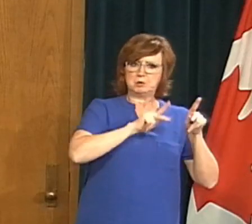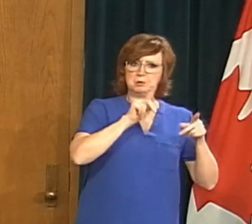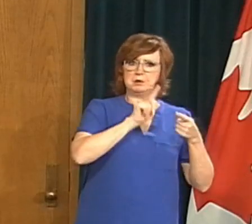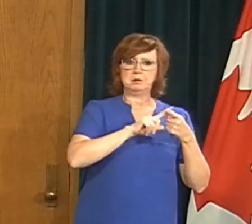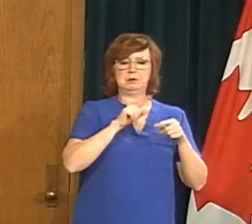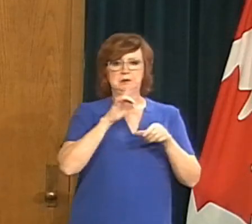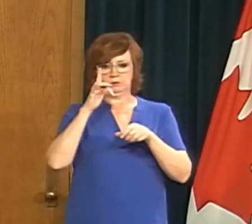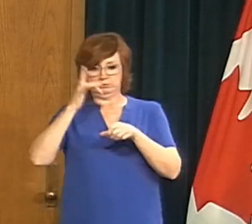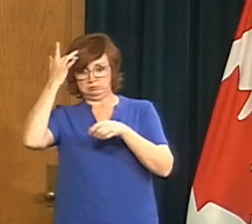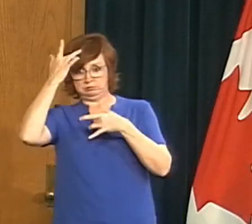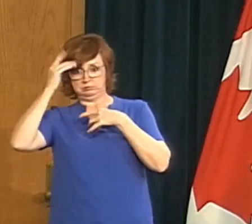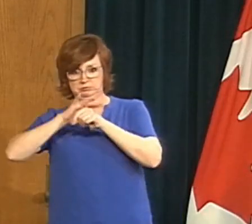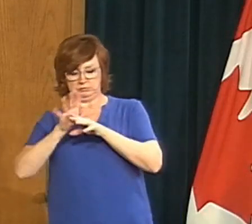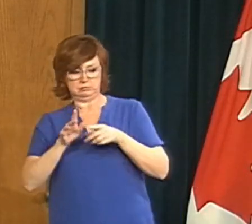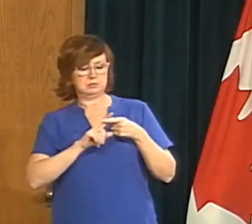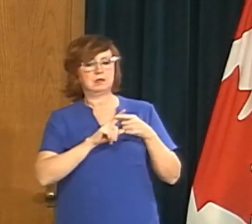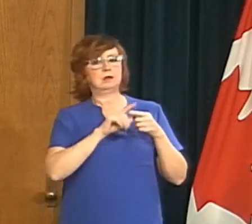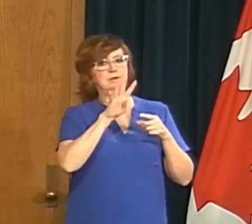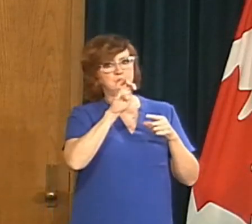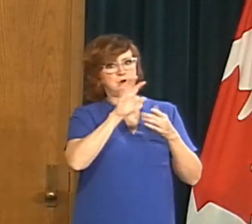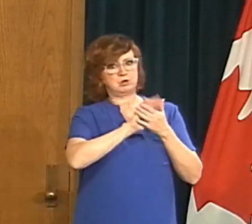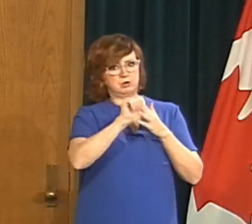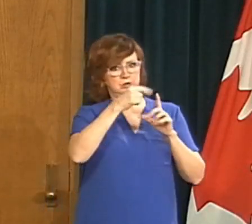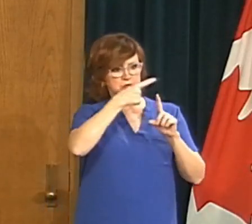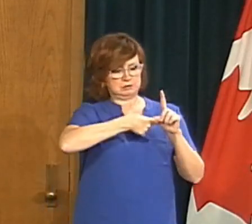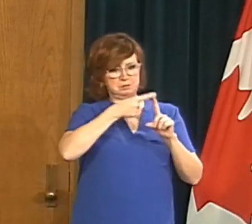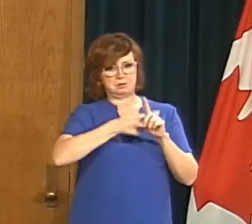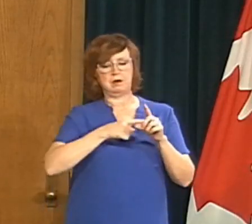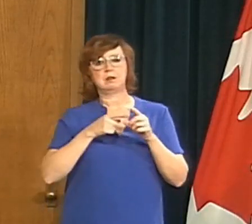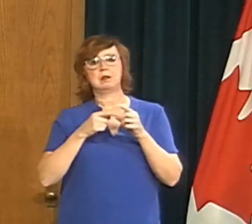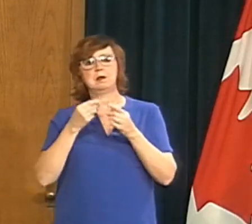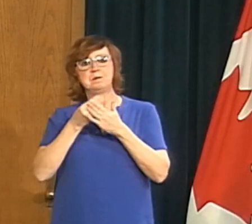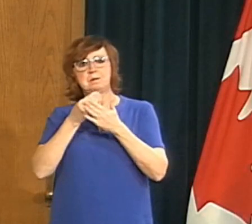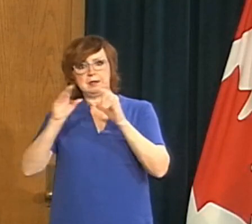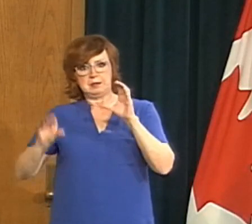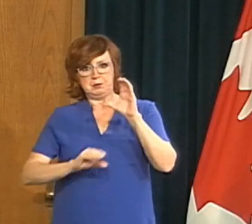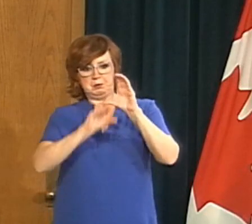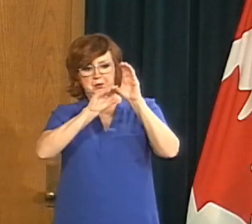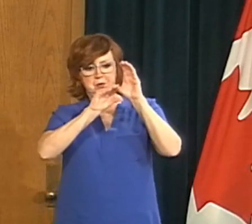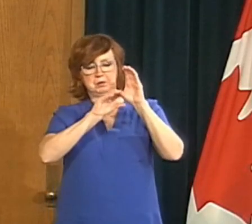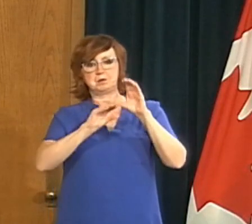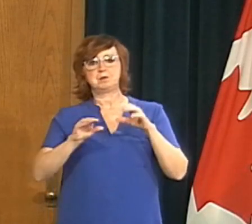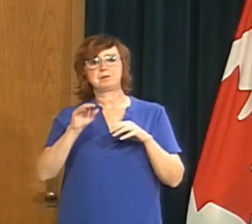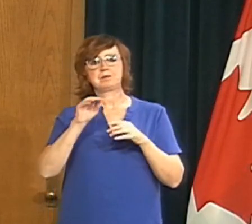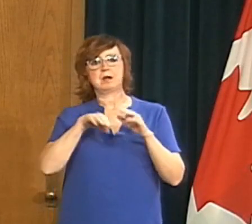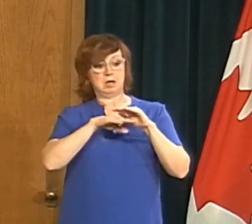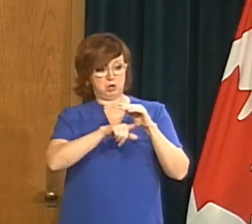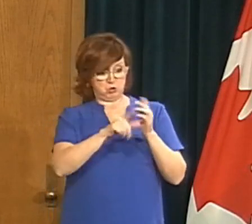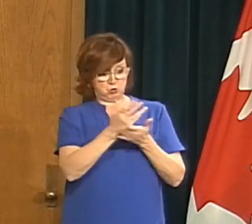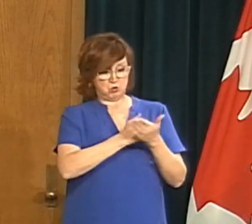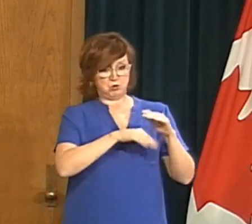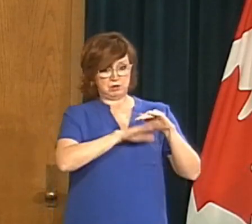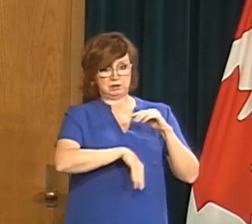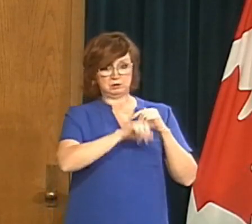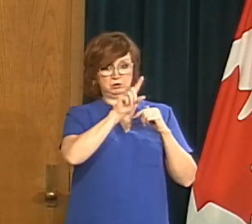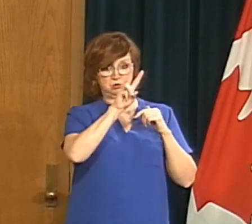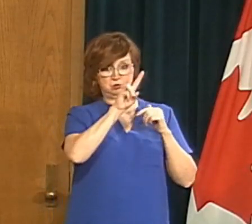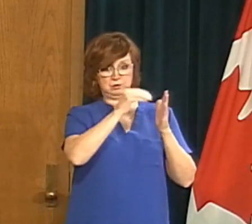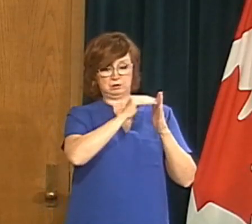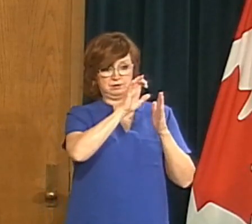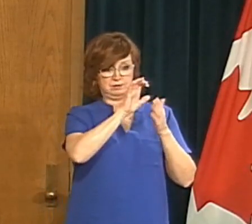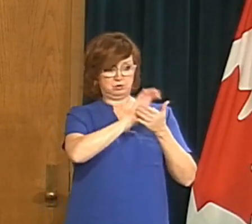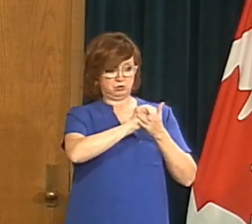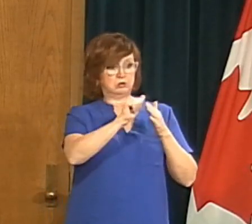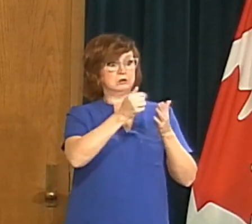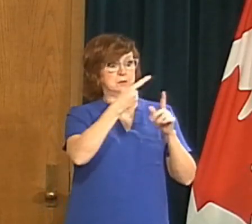a temporary wage top-up for a number of essential workers who currently earn less than $2,500 per month. This benefit